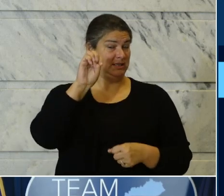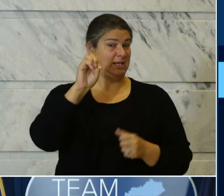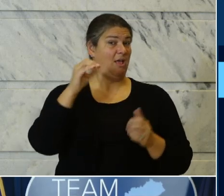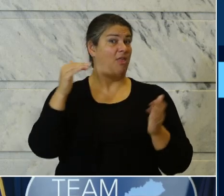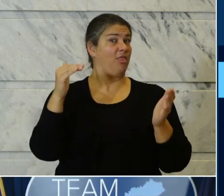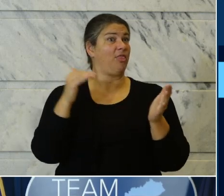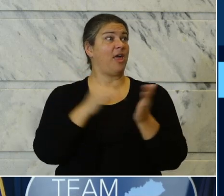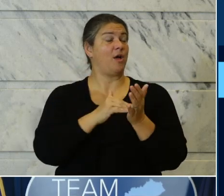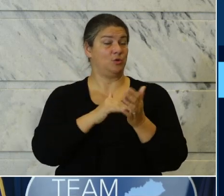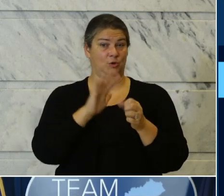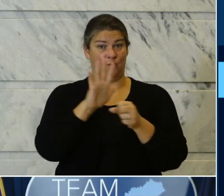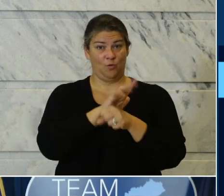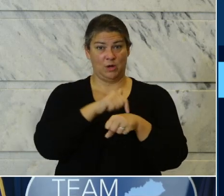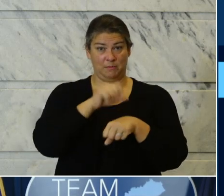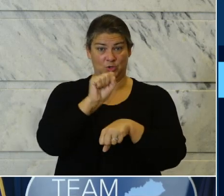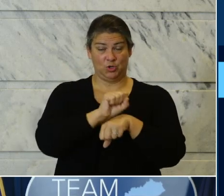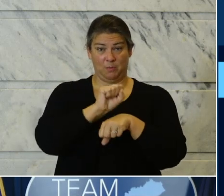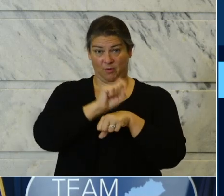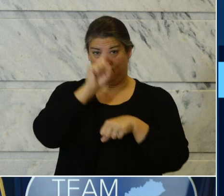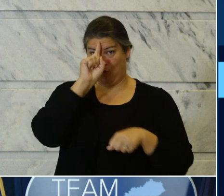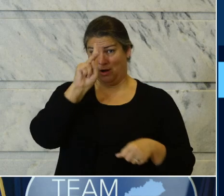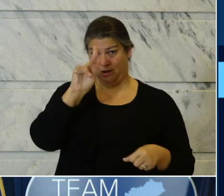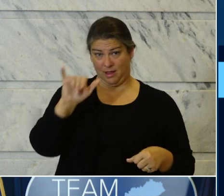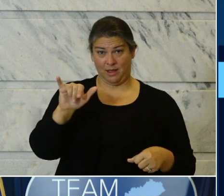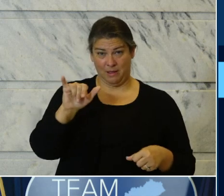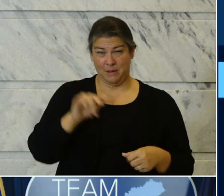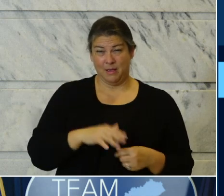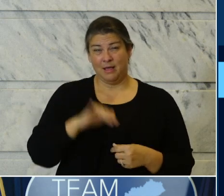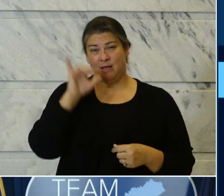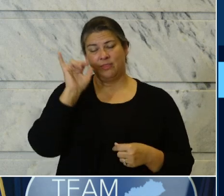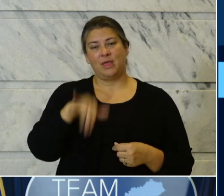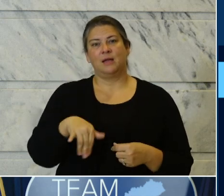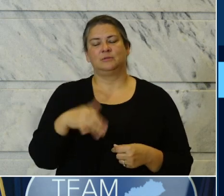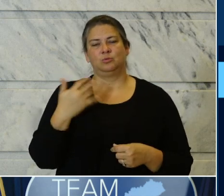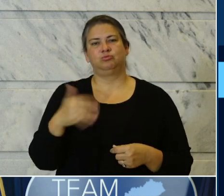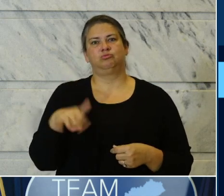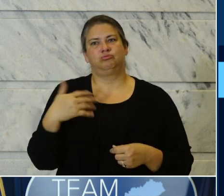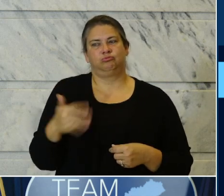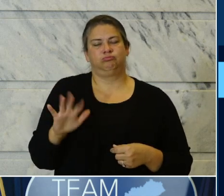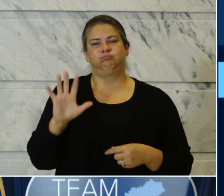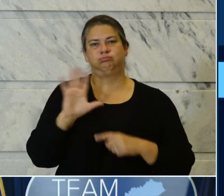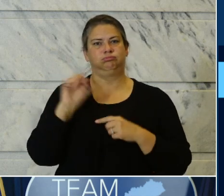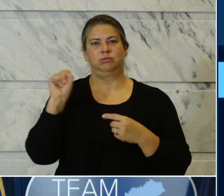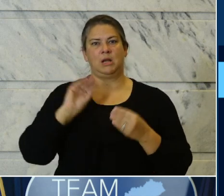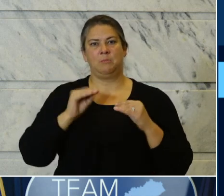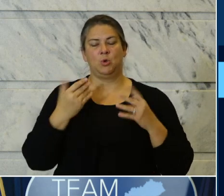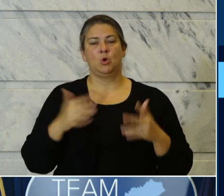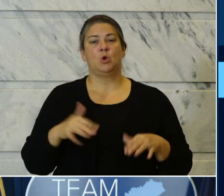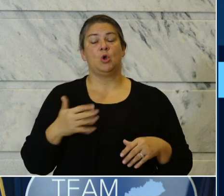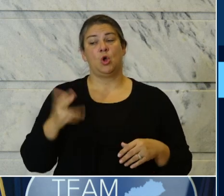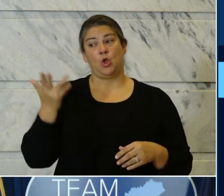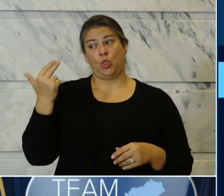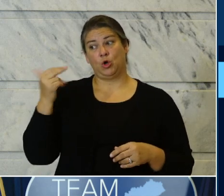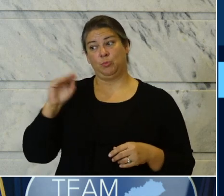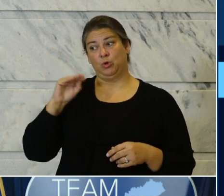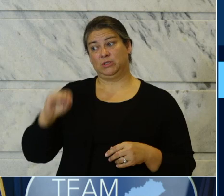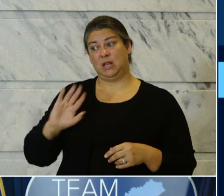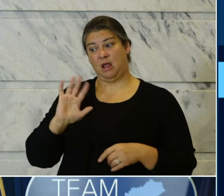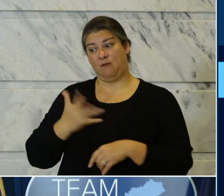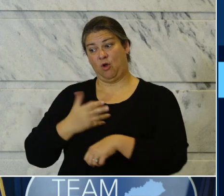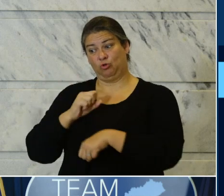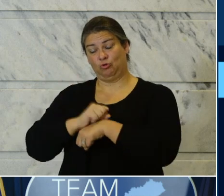260,000 full-time jobs for Kentuckians. That is an outsized number. More than 13% of jobs in our economy are